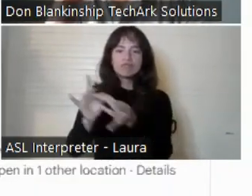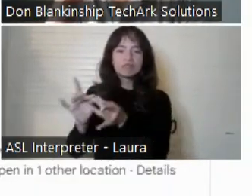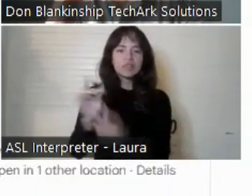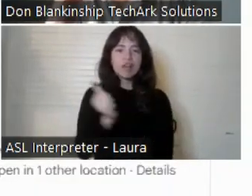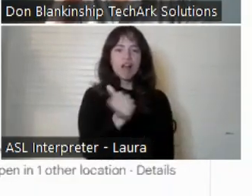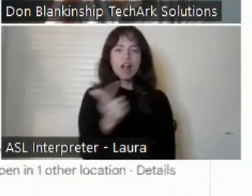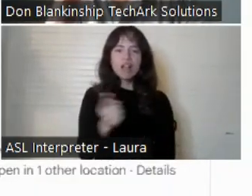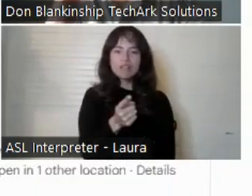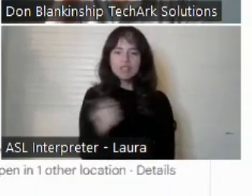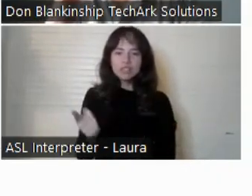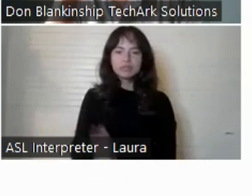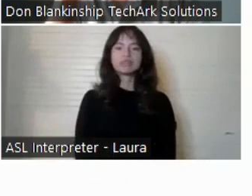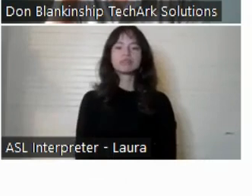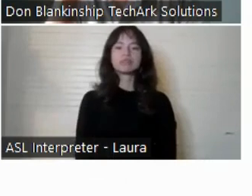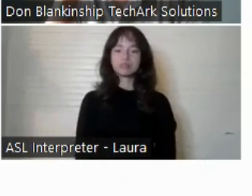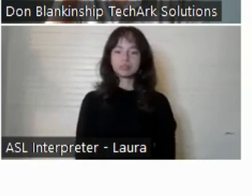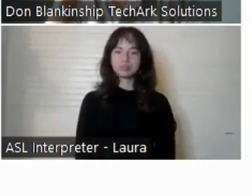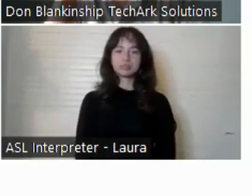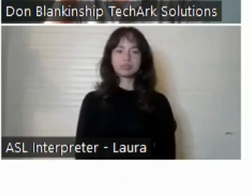my other browser,